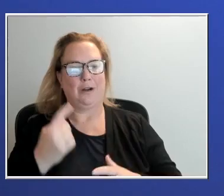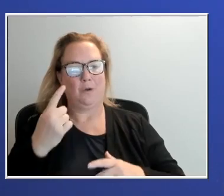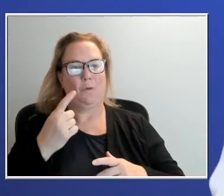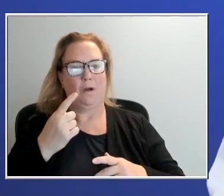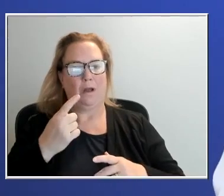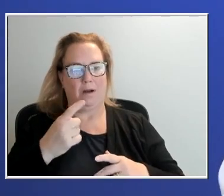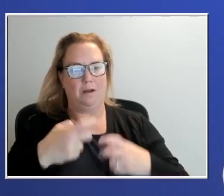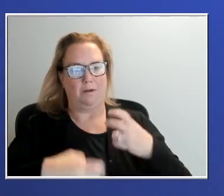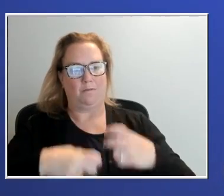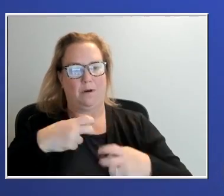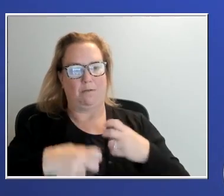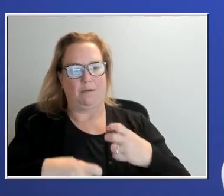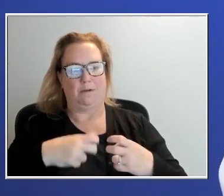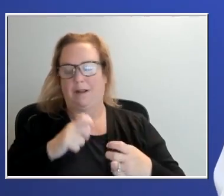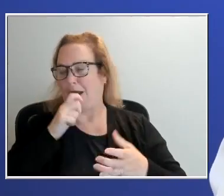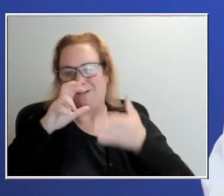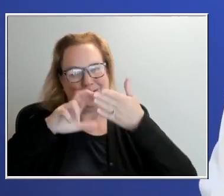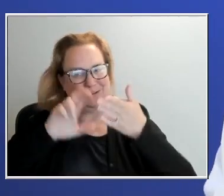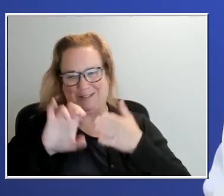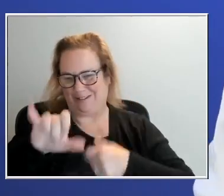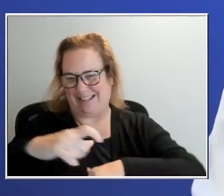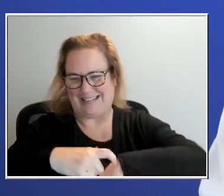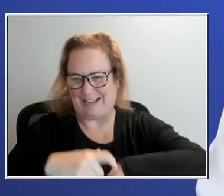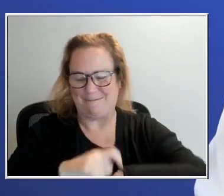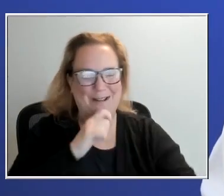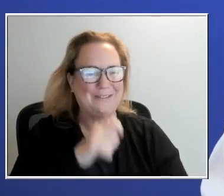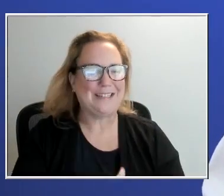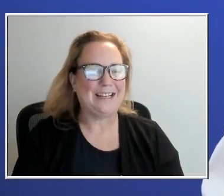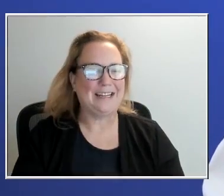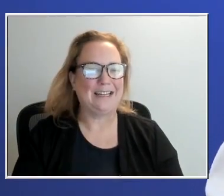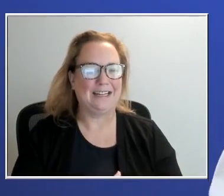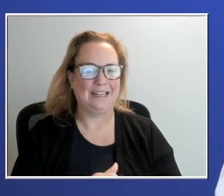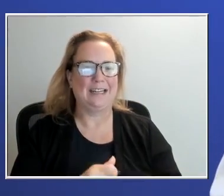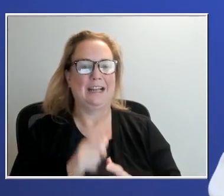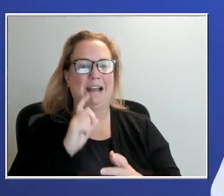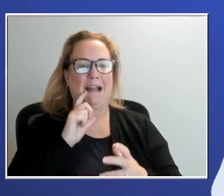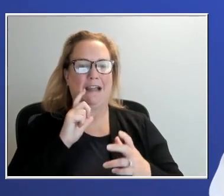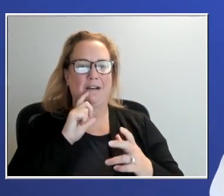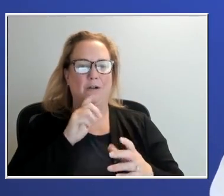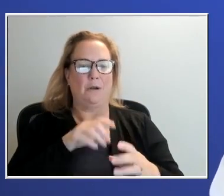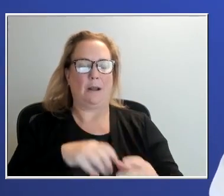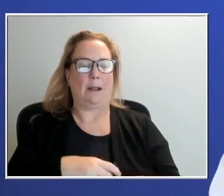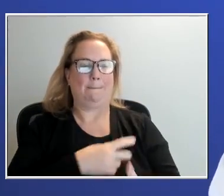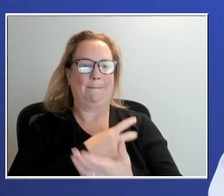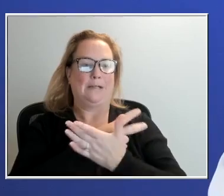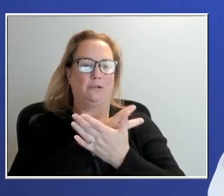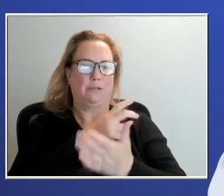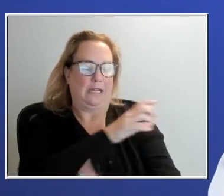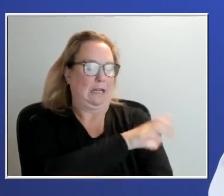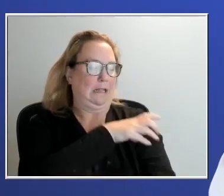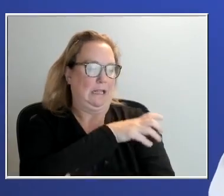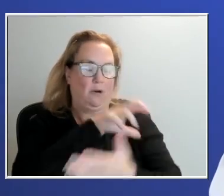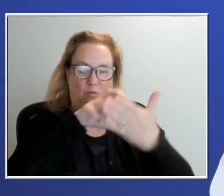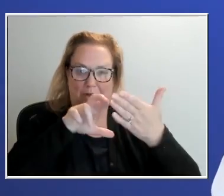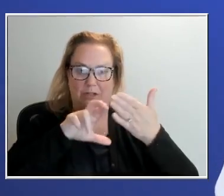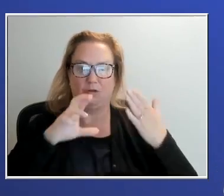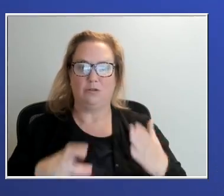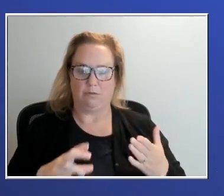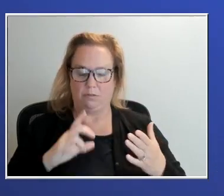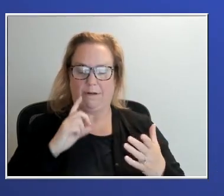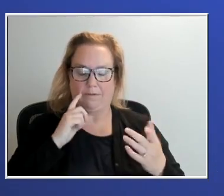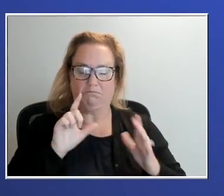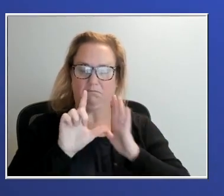I was not a researcher then. So I had to do a master's in clinical research to get there. But then eventually we said, okay, let's do this.